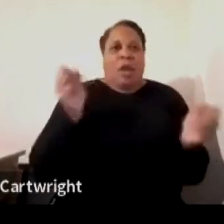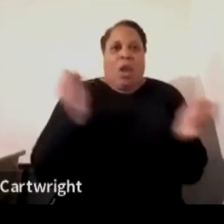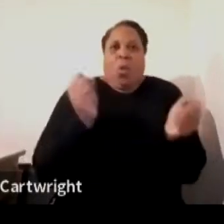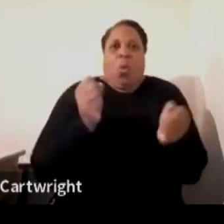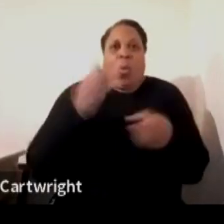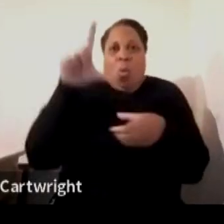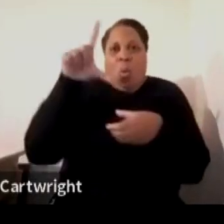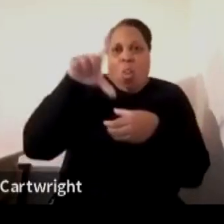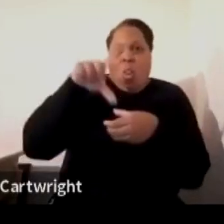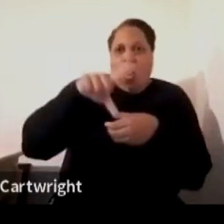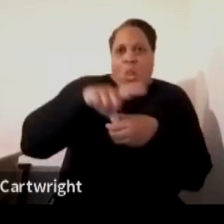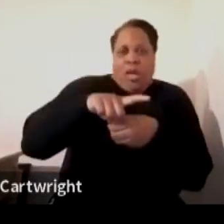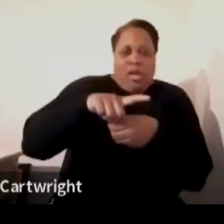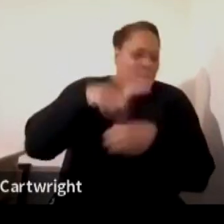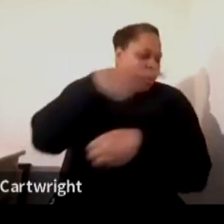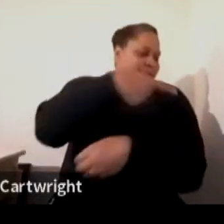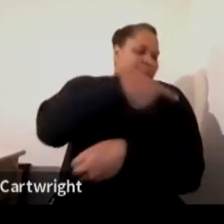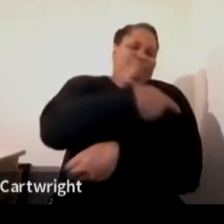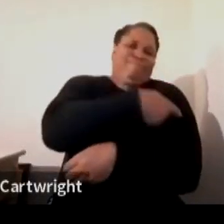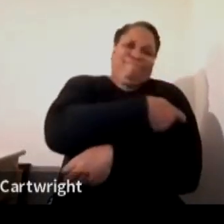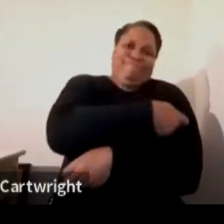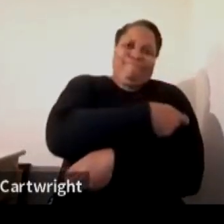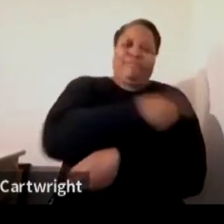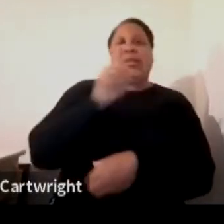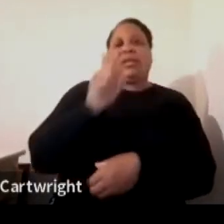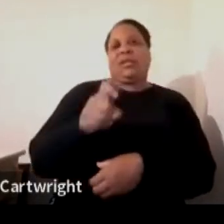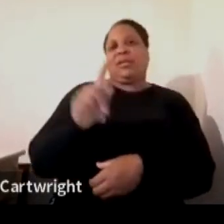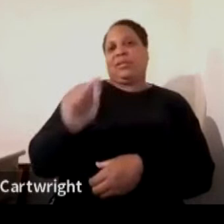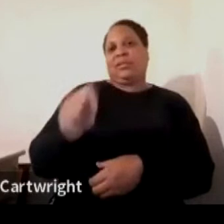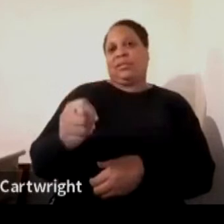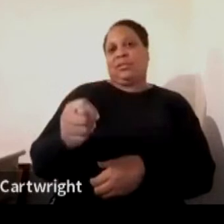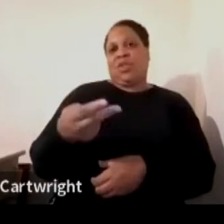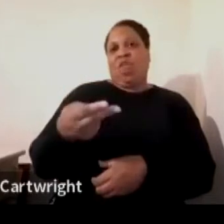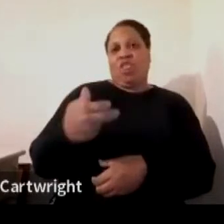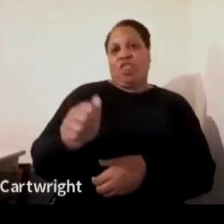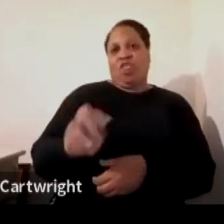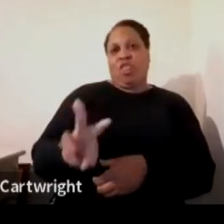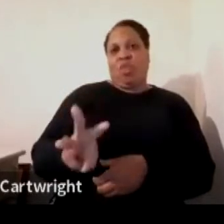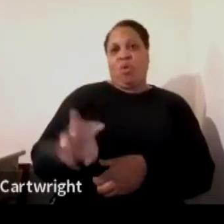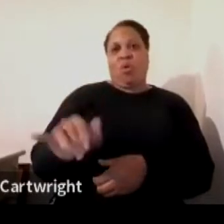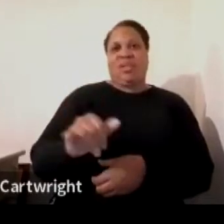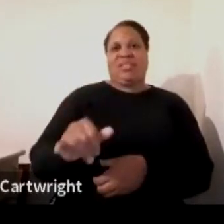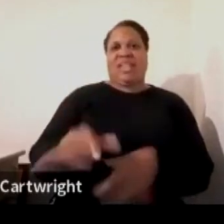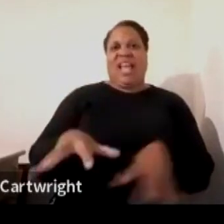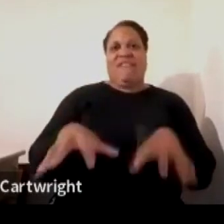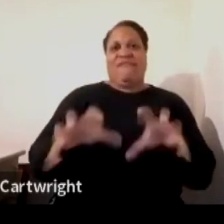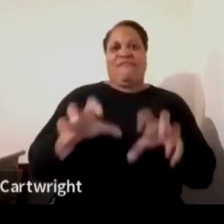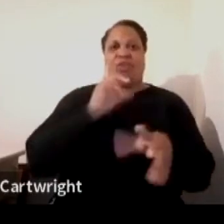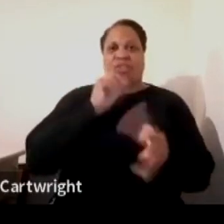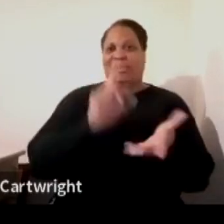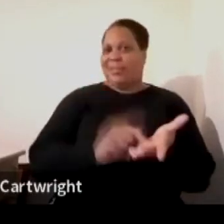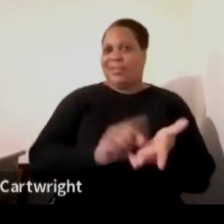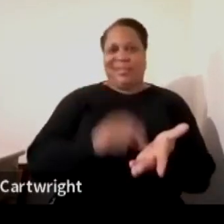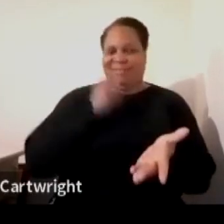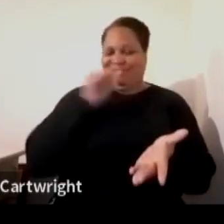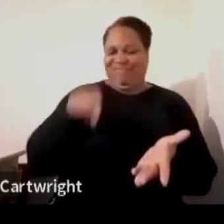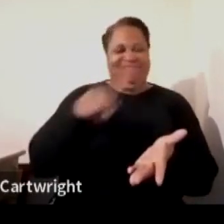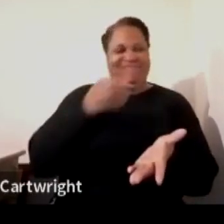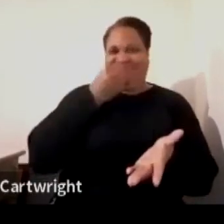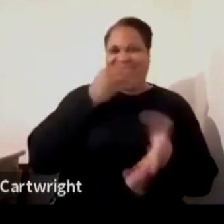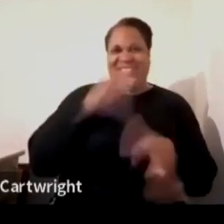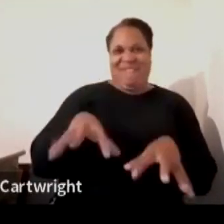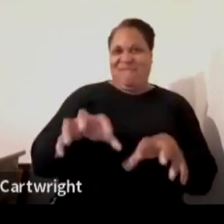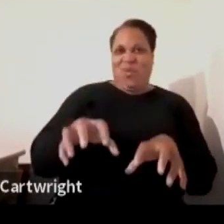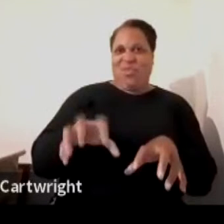entering our bodies. It has to be thawed out. It's like getting some frozen chicken. You're not going to eat that chicken frozen. You're going to